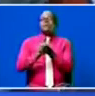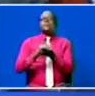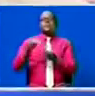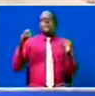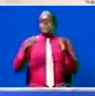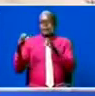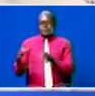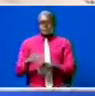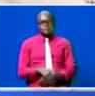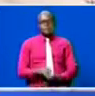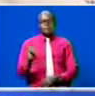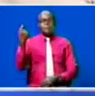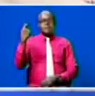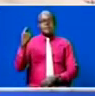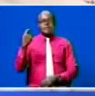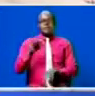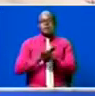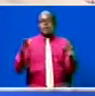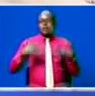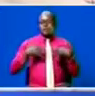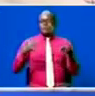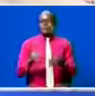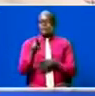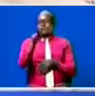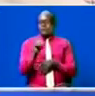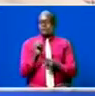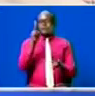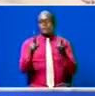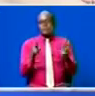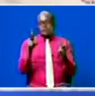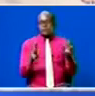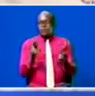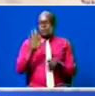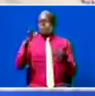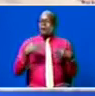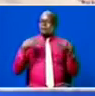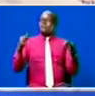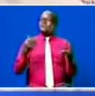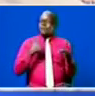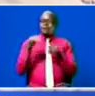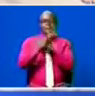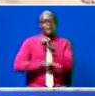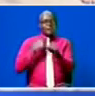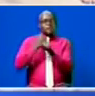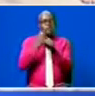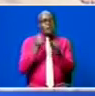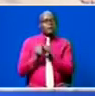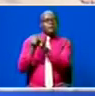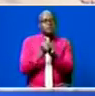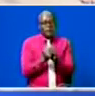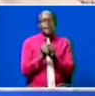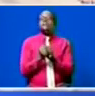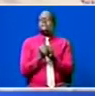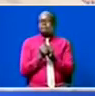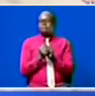Party. The president clearly is not interested in 2022. He's interested in having the country come together. He's interested